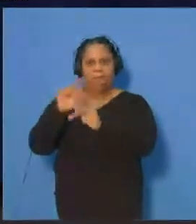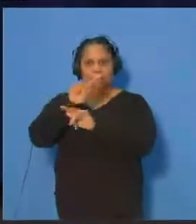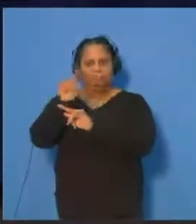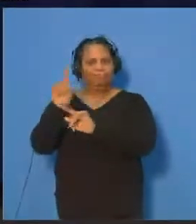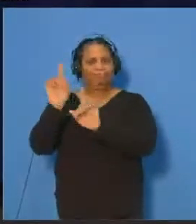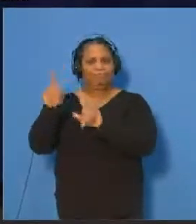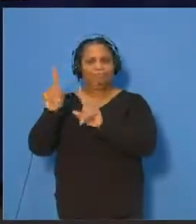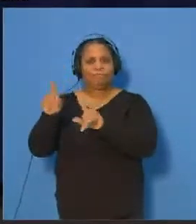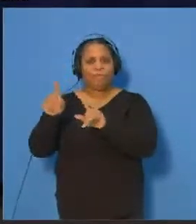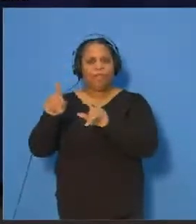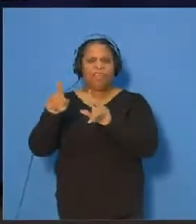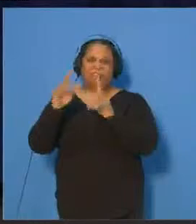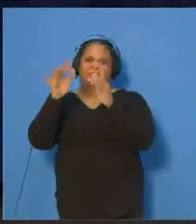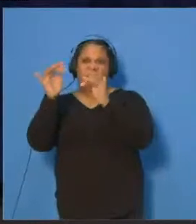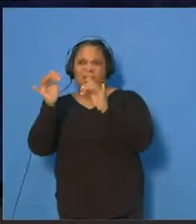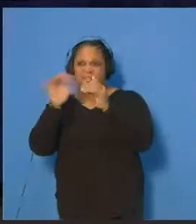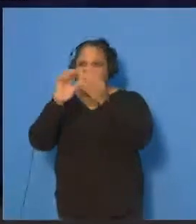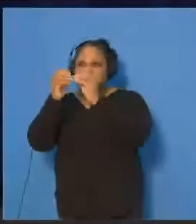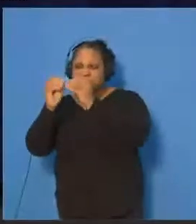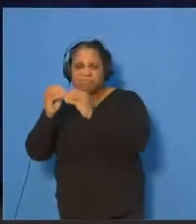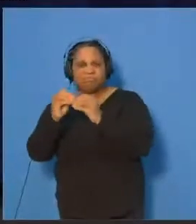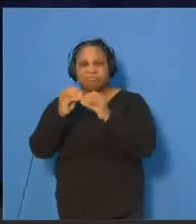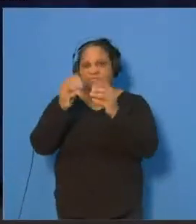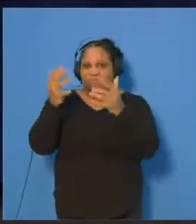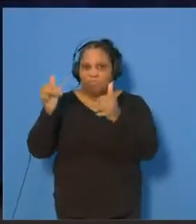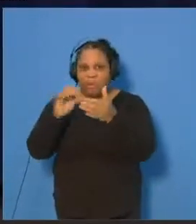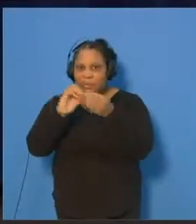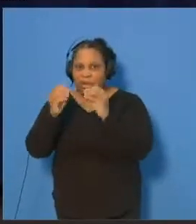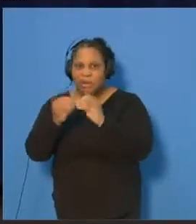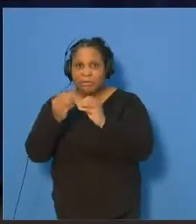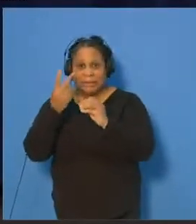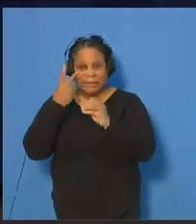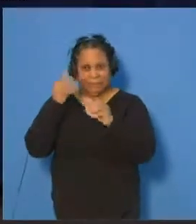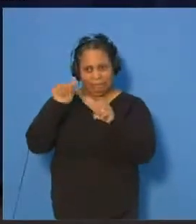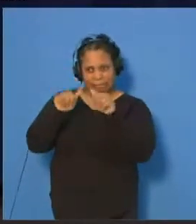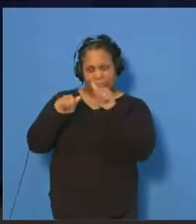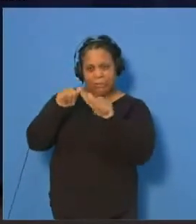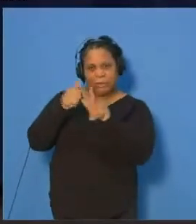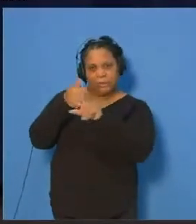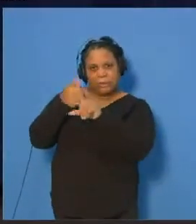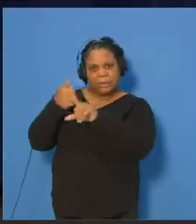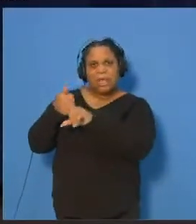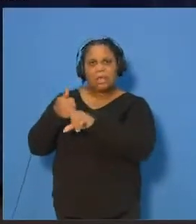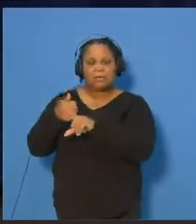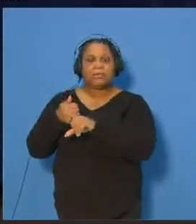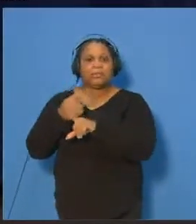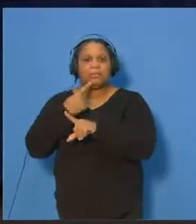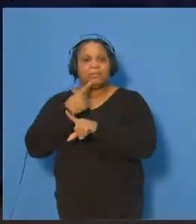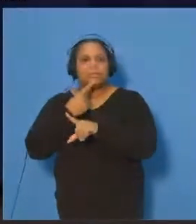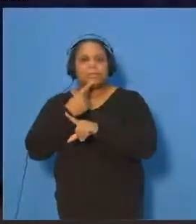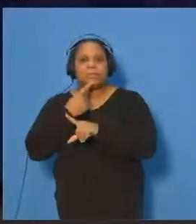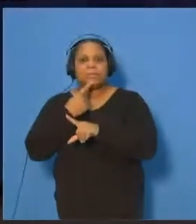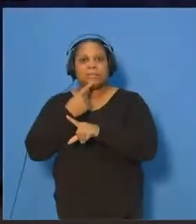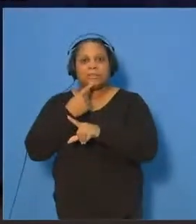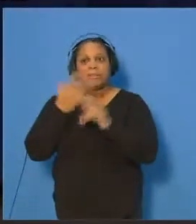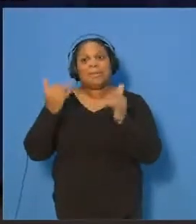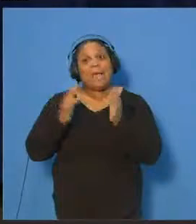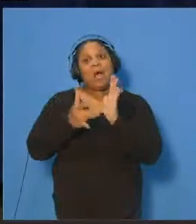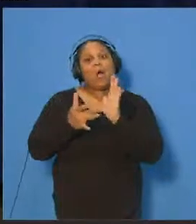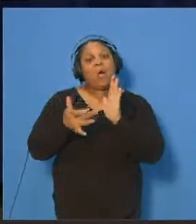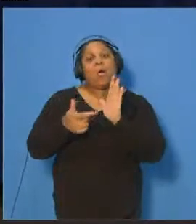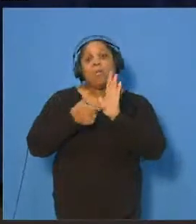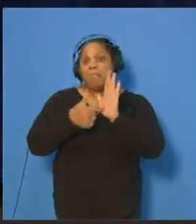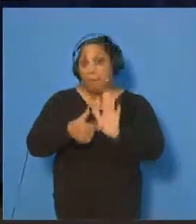play with those particular models and look to adjust them themselves. What I would say is those models are changing. It's